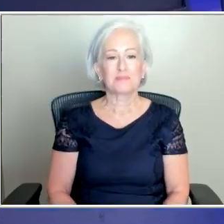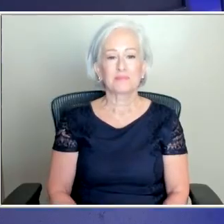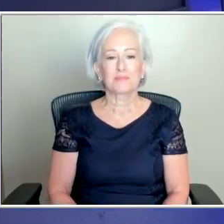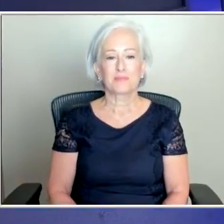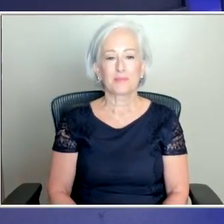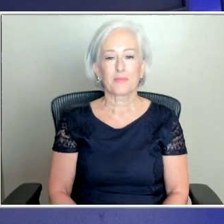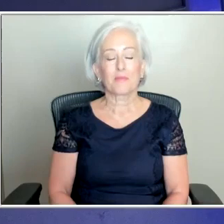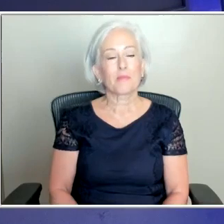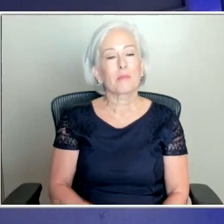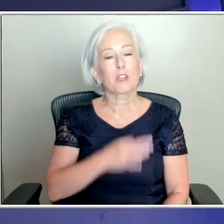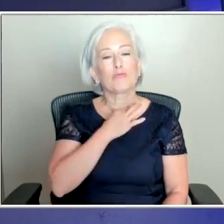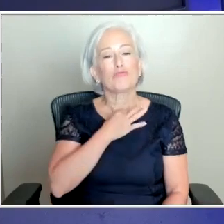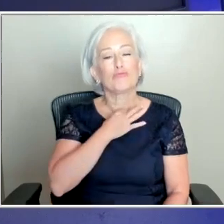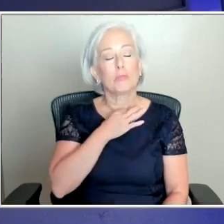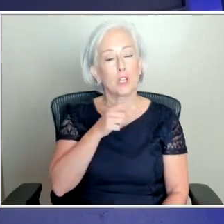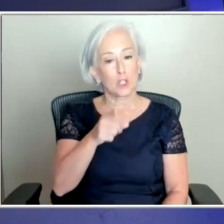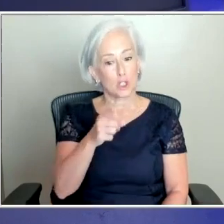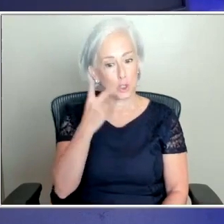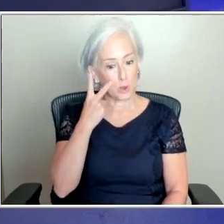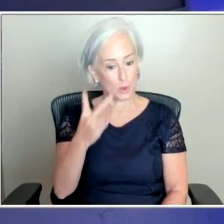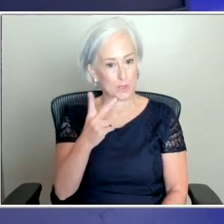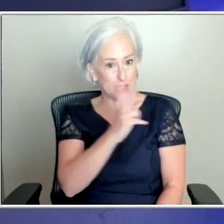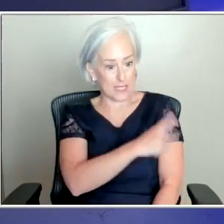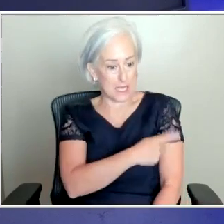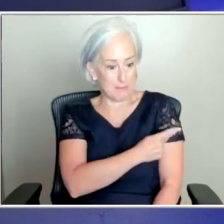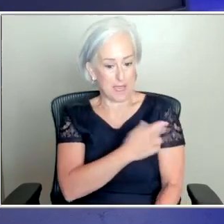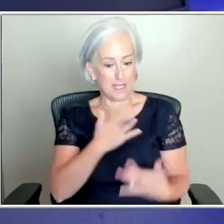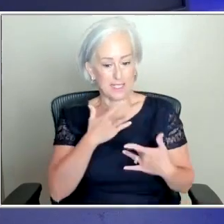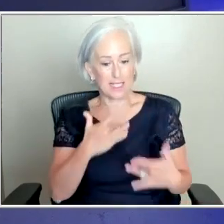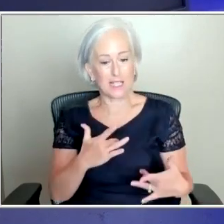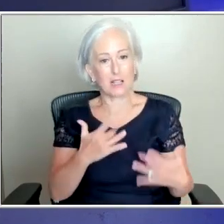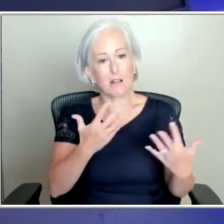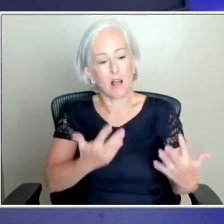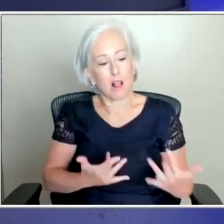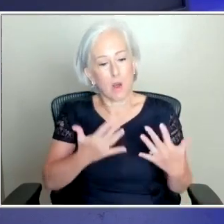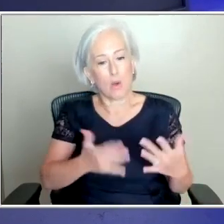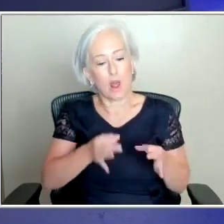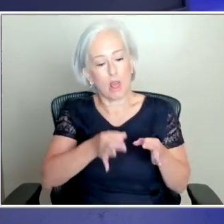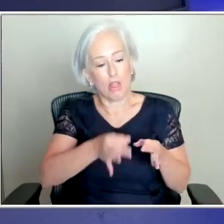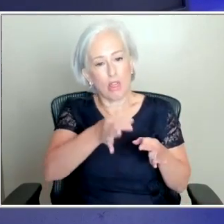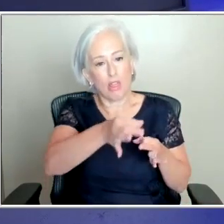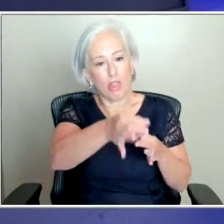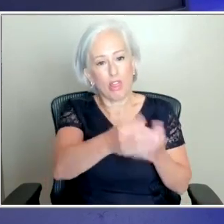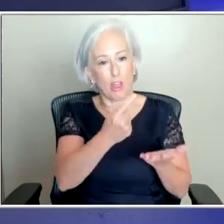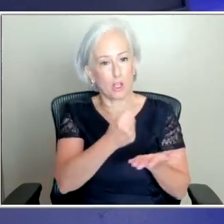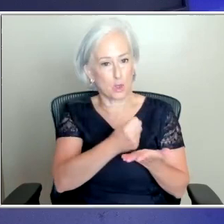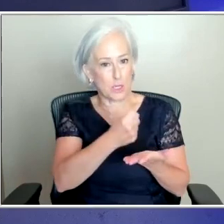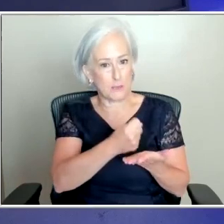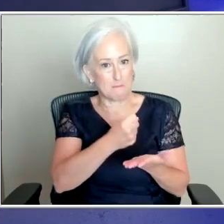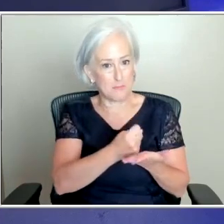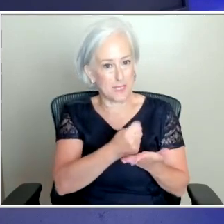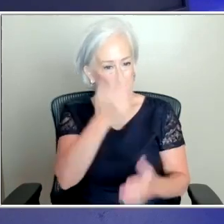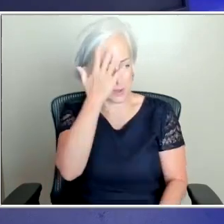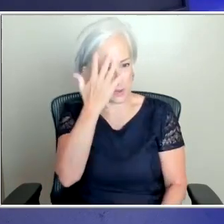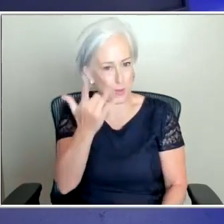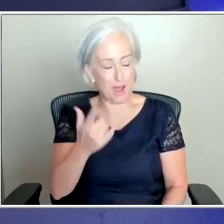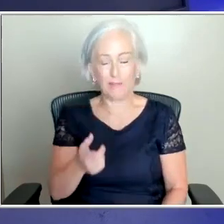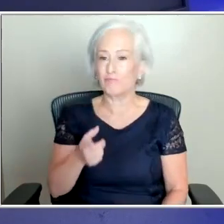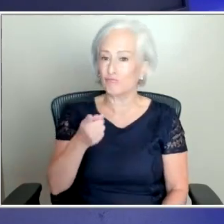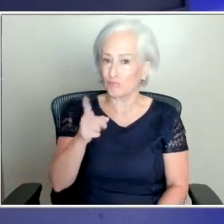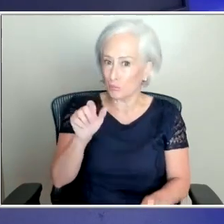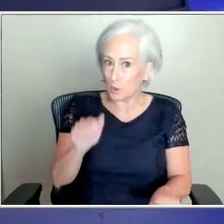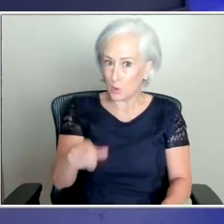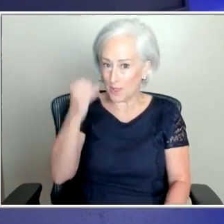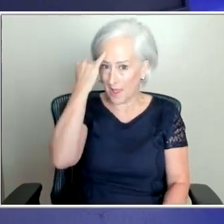patients who hesitate to seek treatment, and why might that be? Yeah, I mean, I think you can imagine it is a sensitive